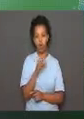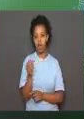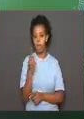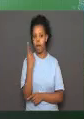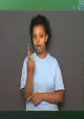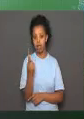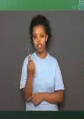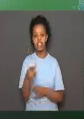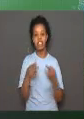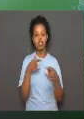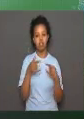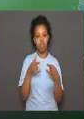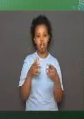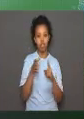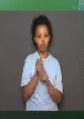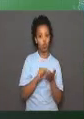single species.